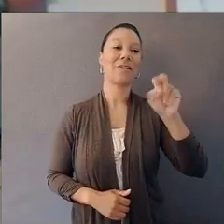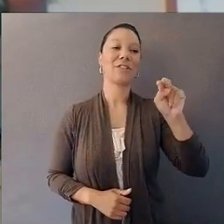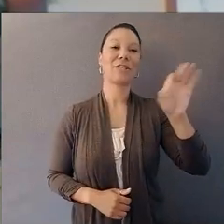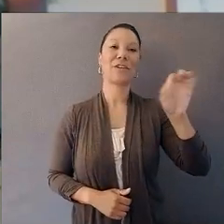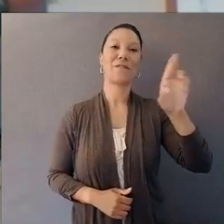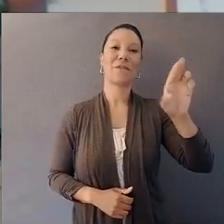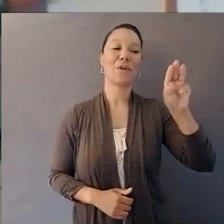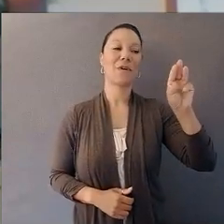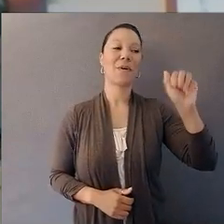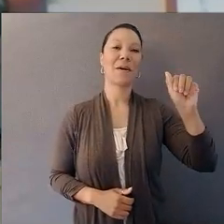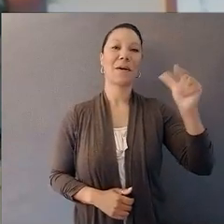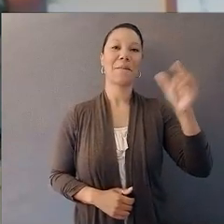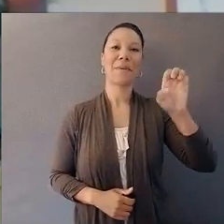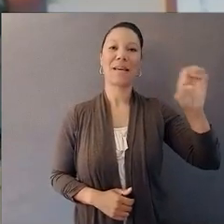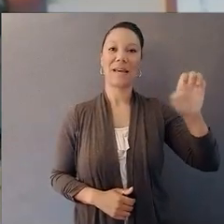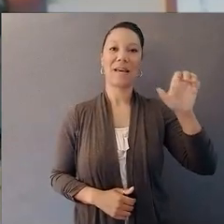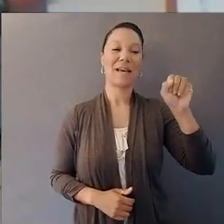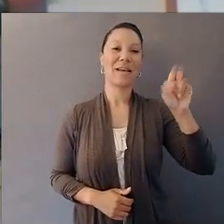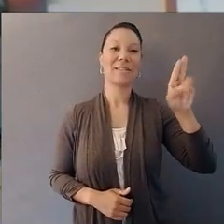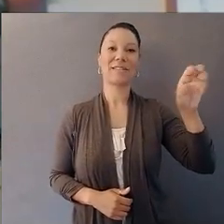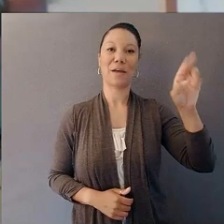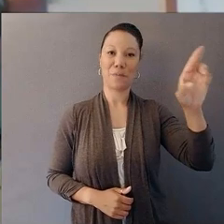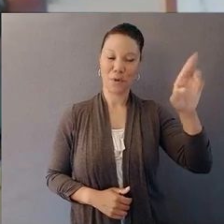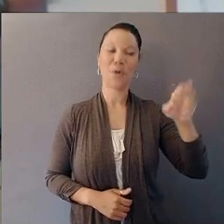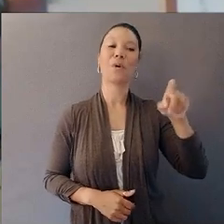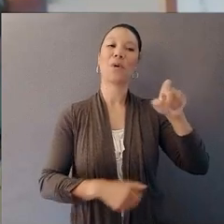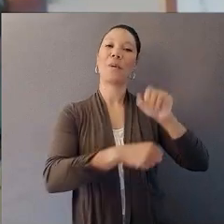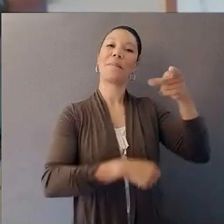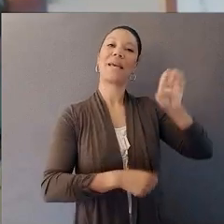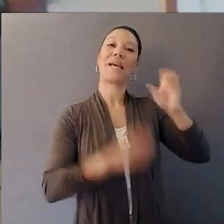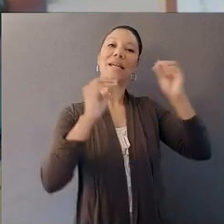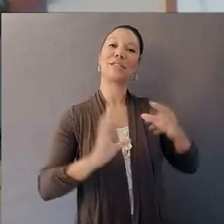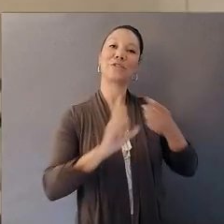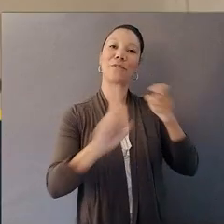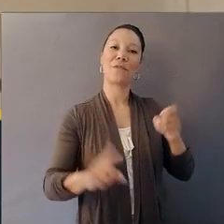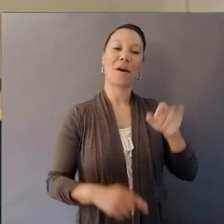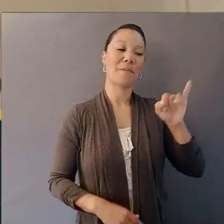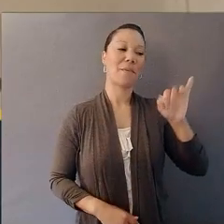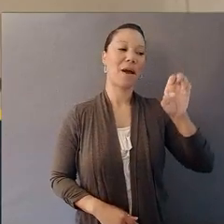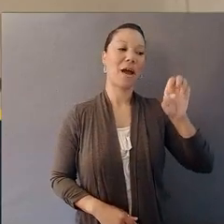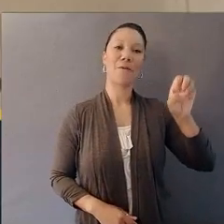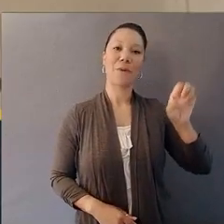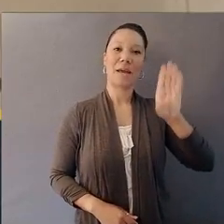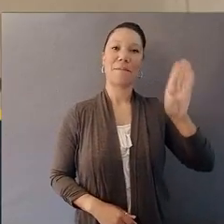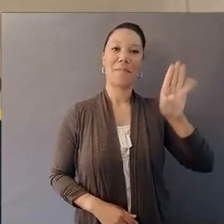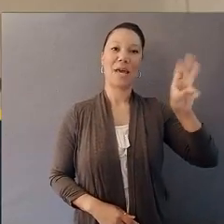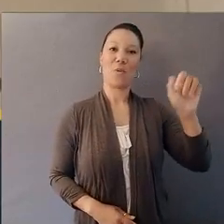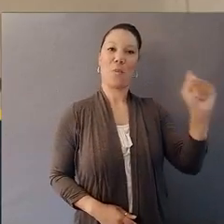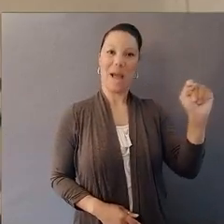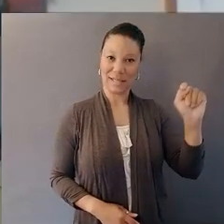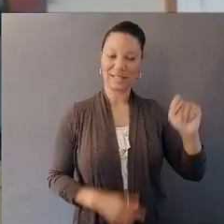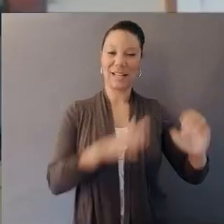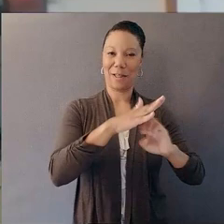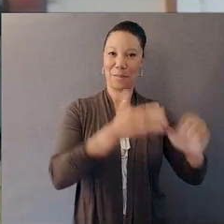teacher at Irene B. West Elementary School. Thank you for joining us. Thank you for having me. All right, so